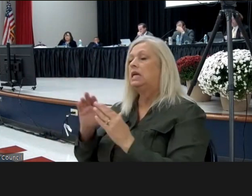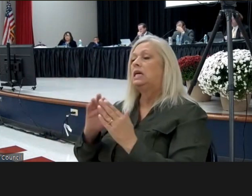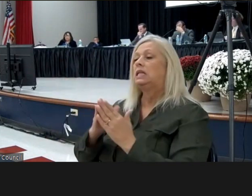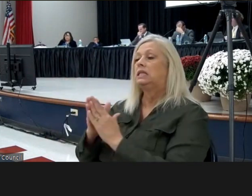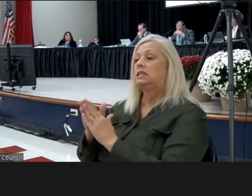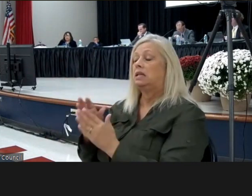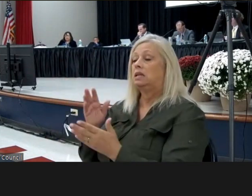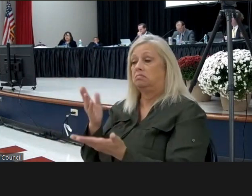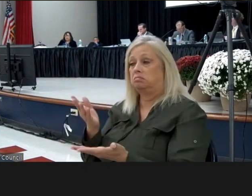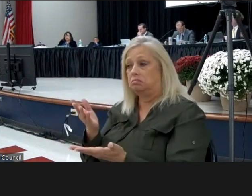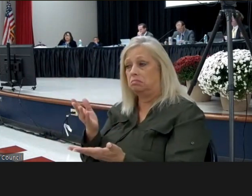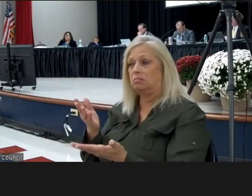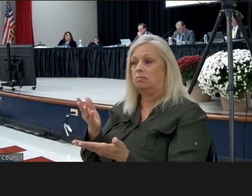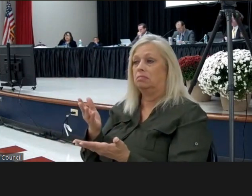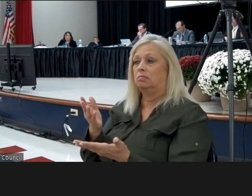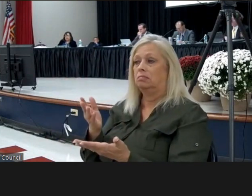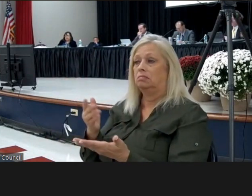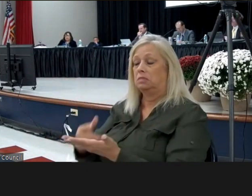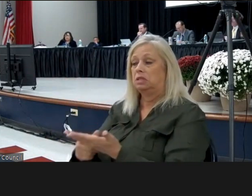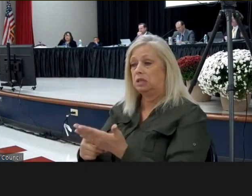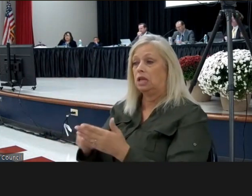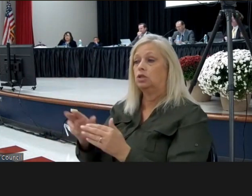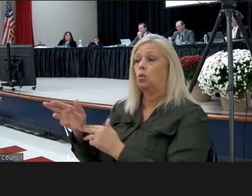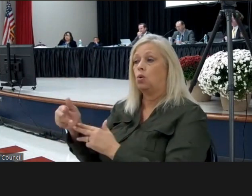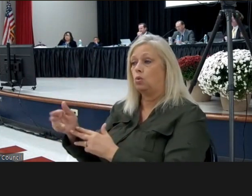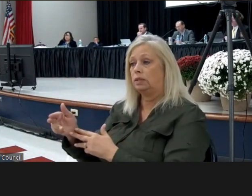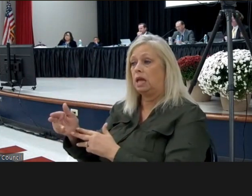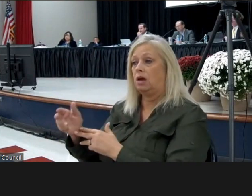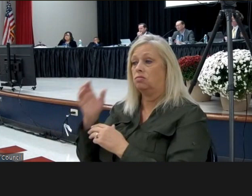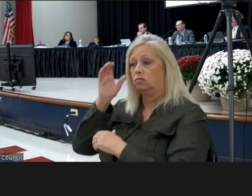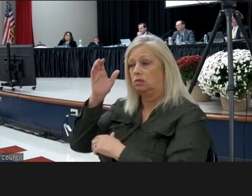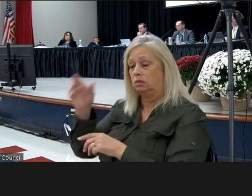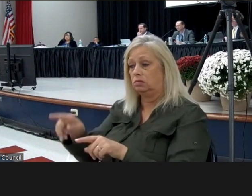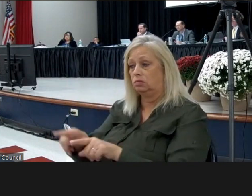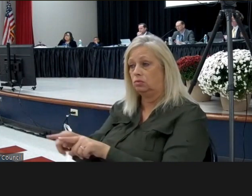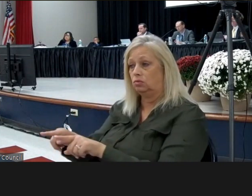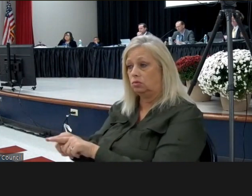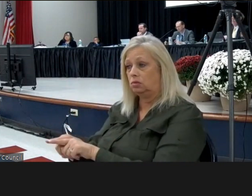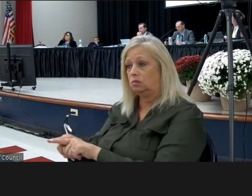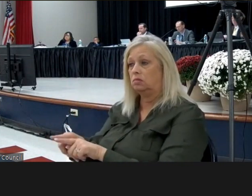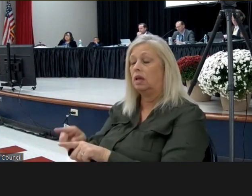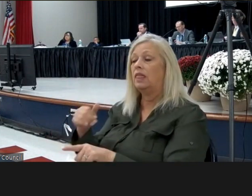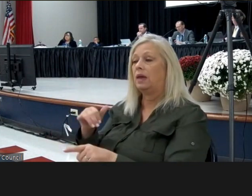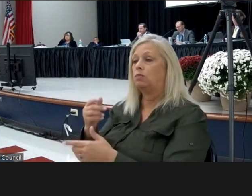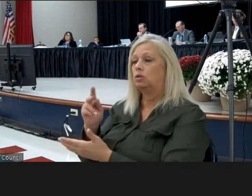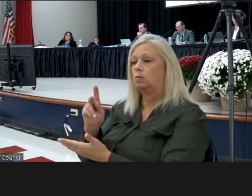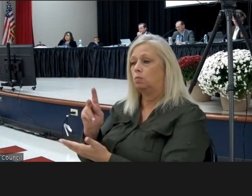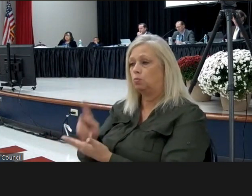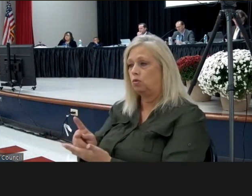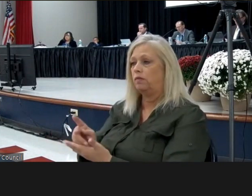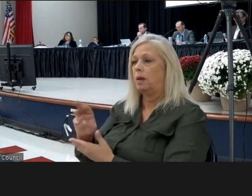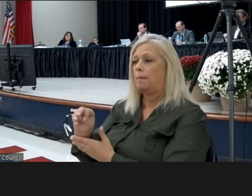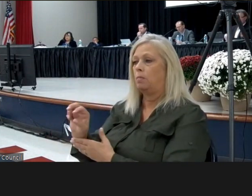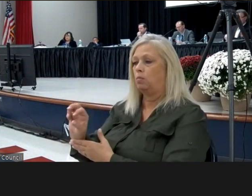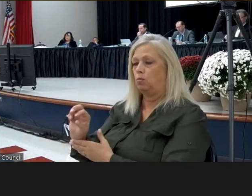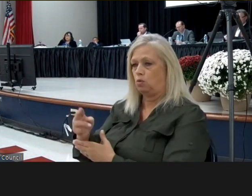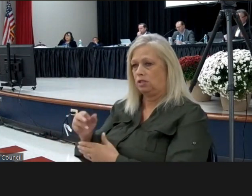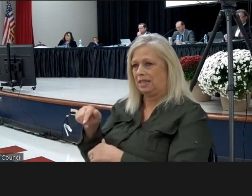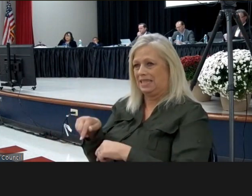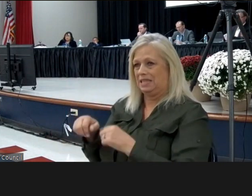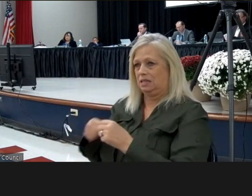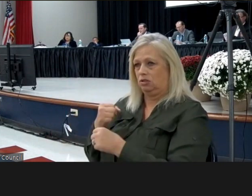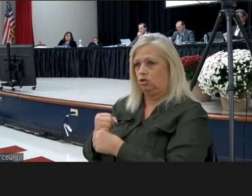hotel concept as well. And so we began working in that direction. That was part of the agreements that were ultimately approved in March of this year. The city